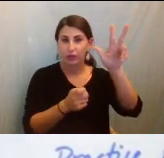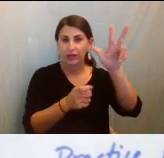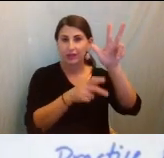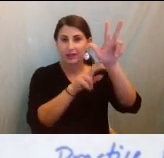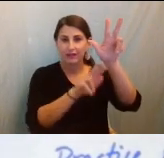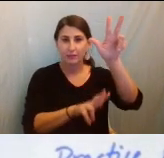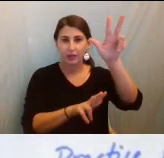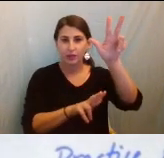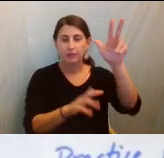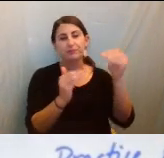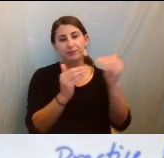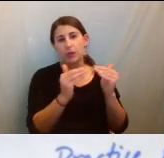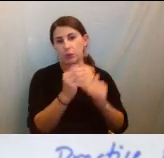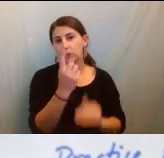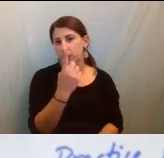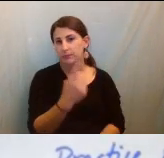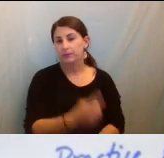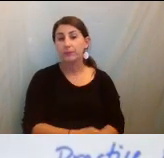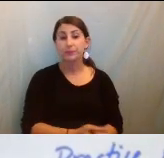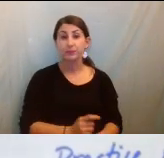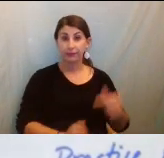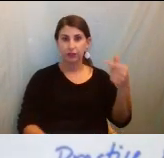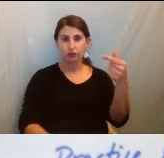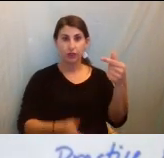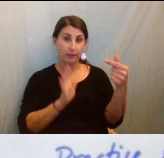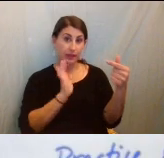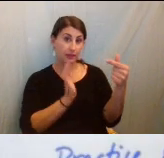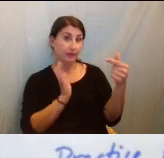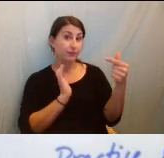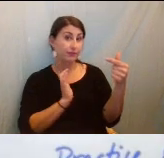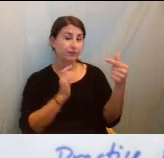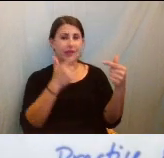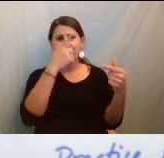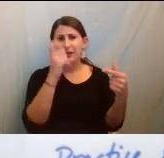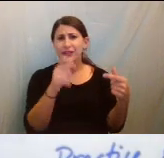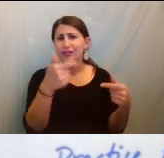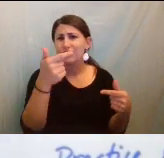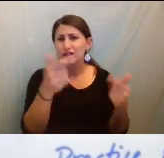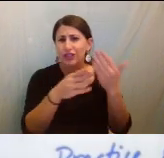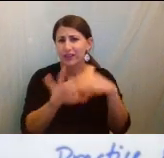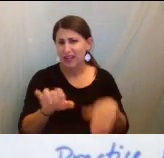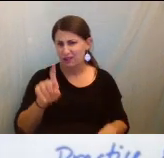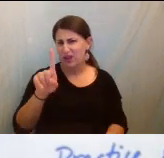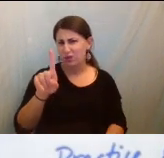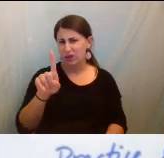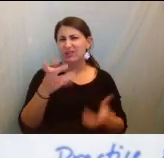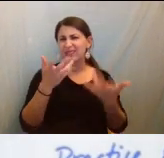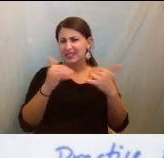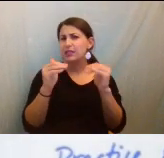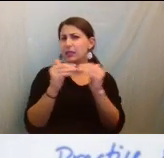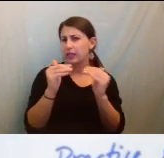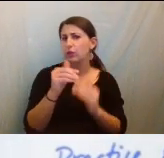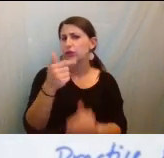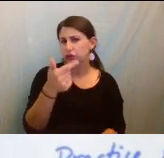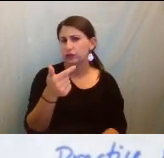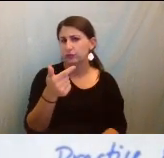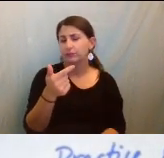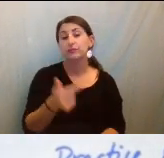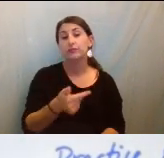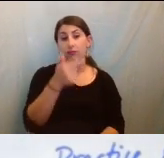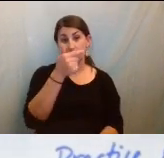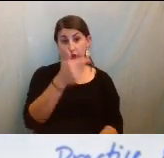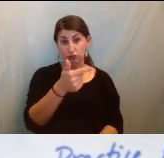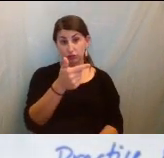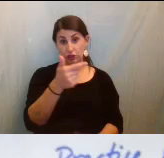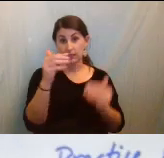because 3 divided by 3 is 1, and g is still there, because it's like g divided by 1. Okay, so